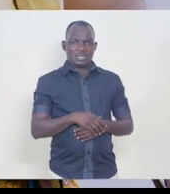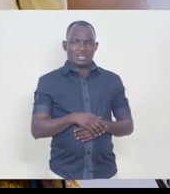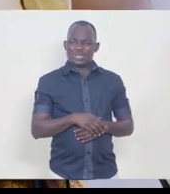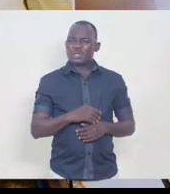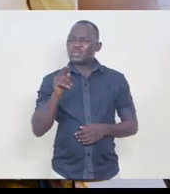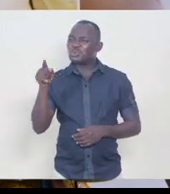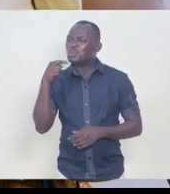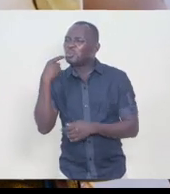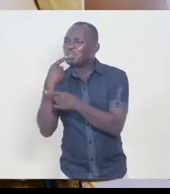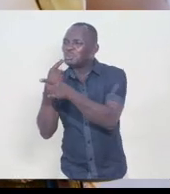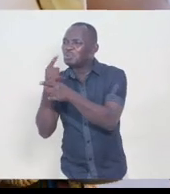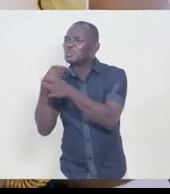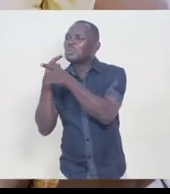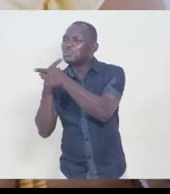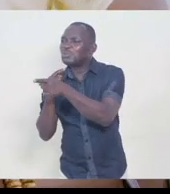Who are you?